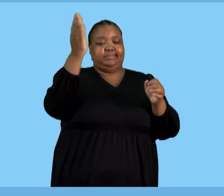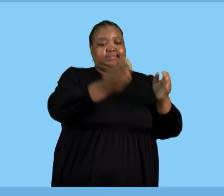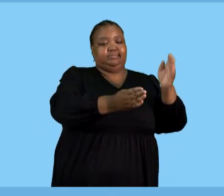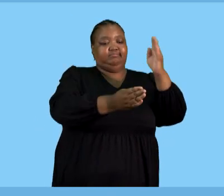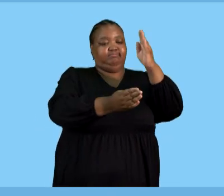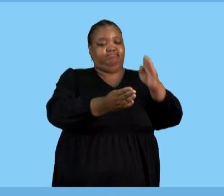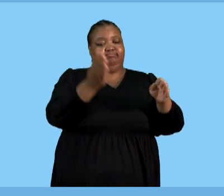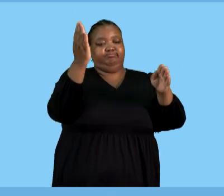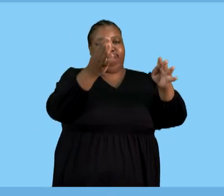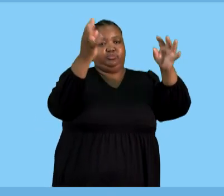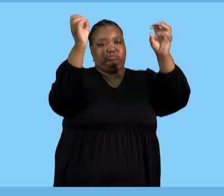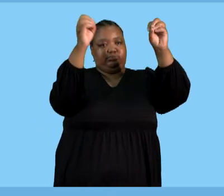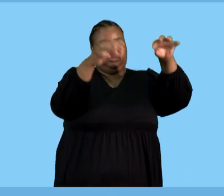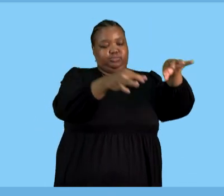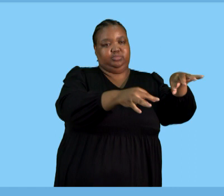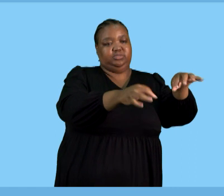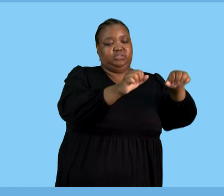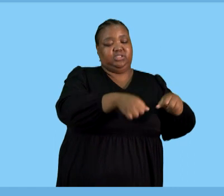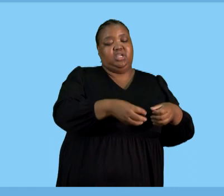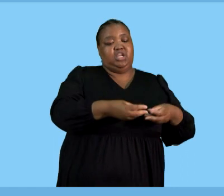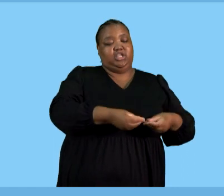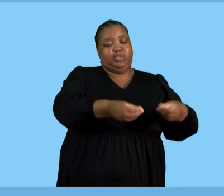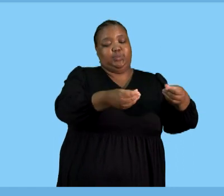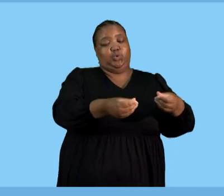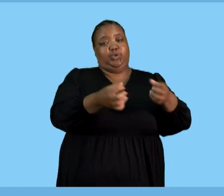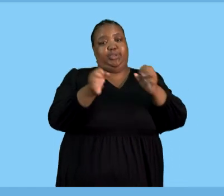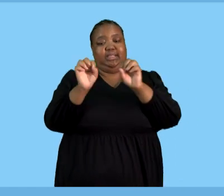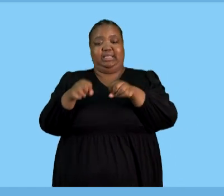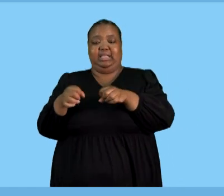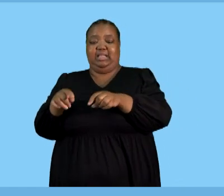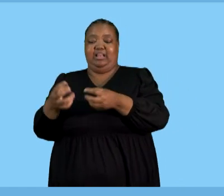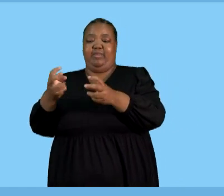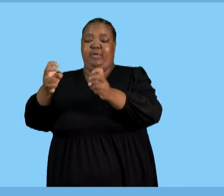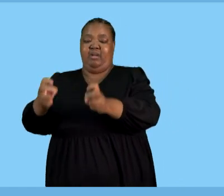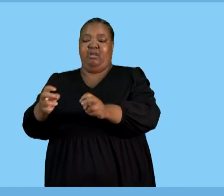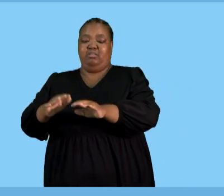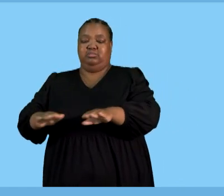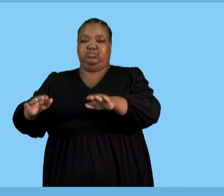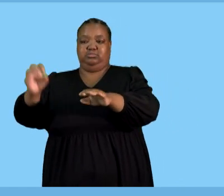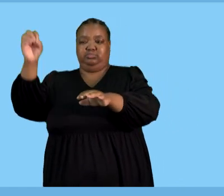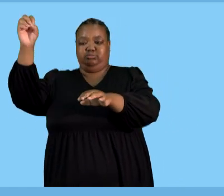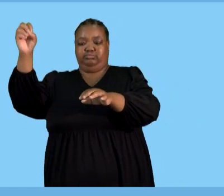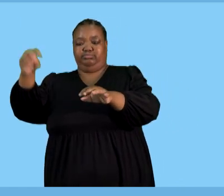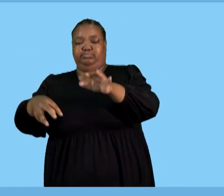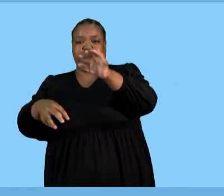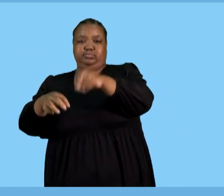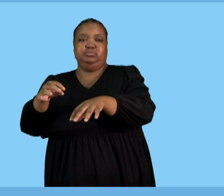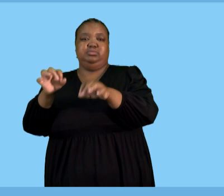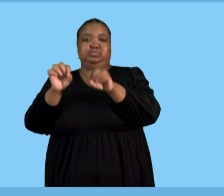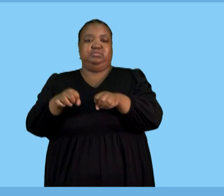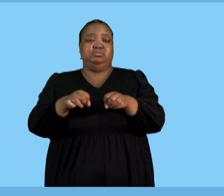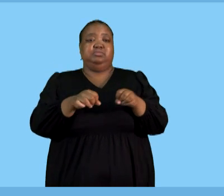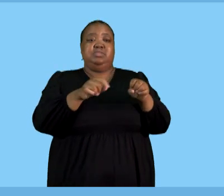two different surfaces, the one on a smooth and the other one on a rough surface. And because of this, these ones are going to be